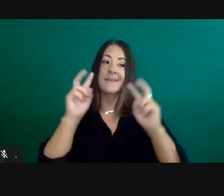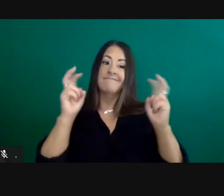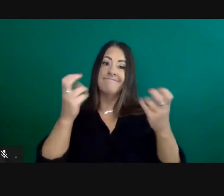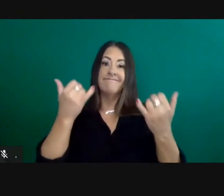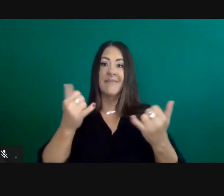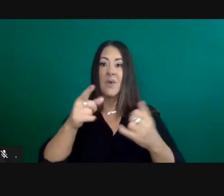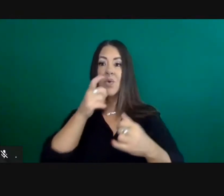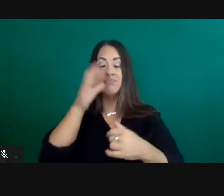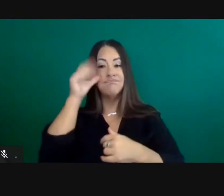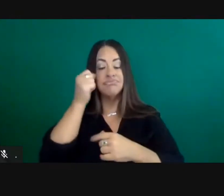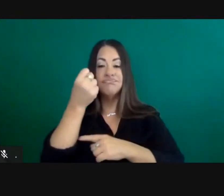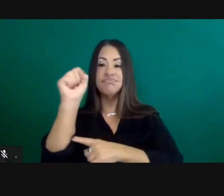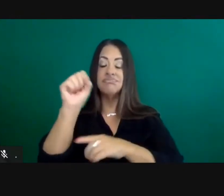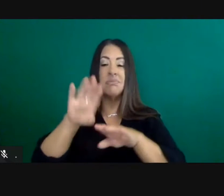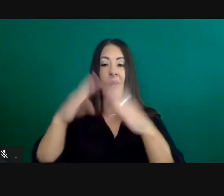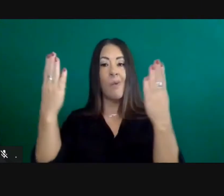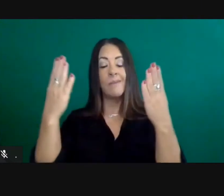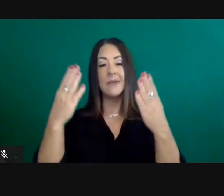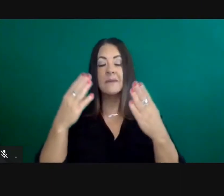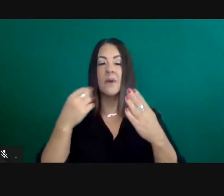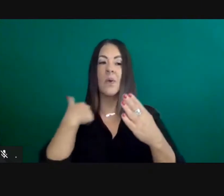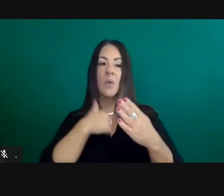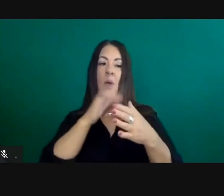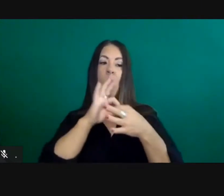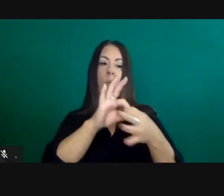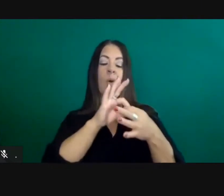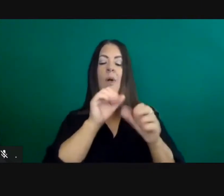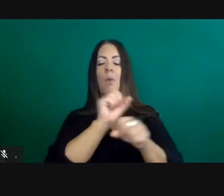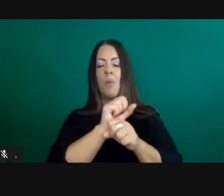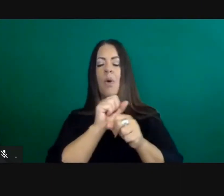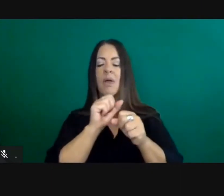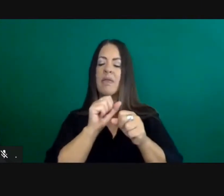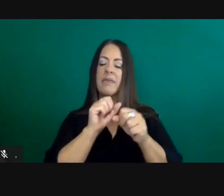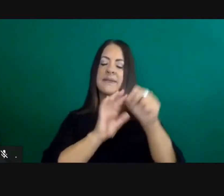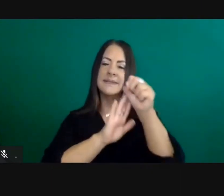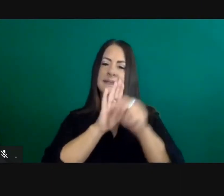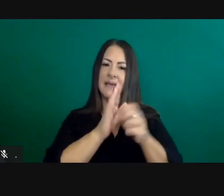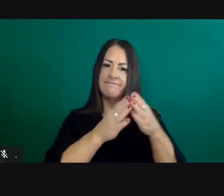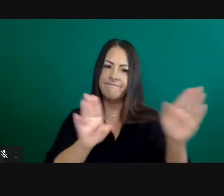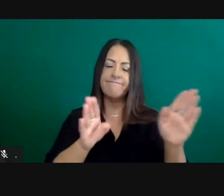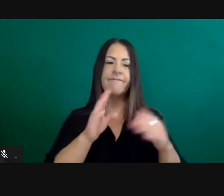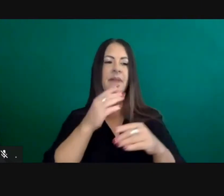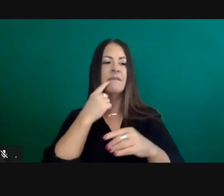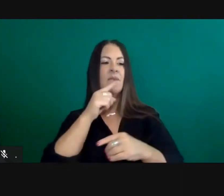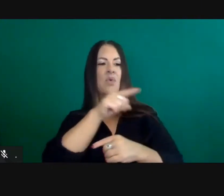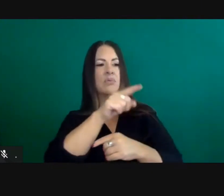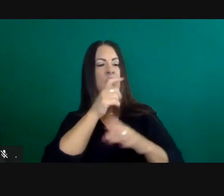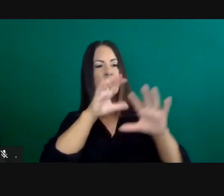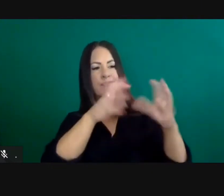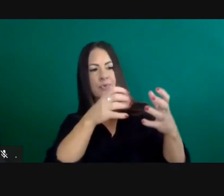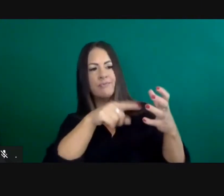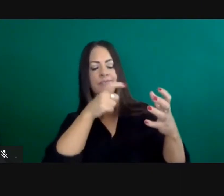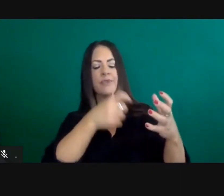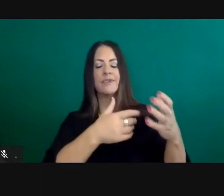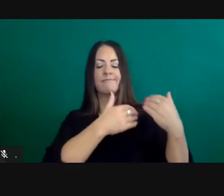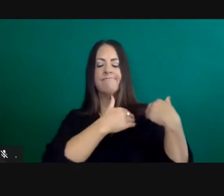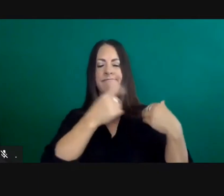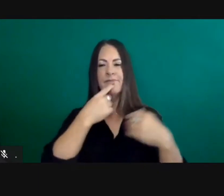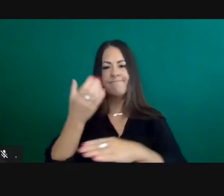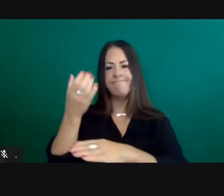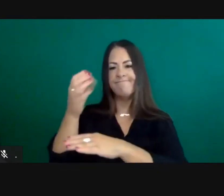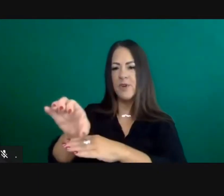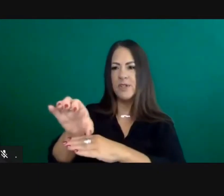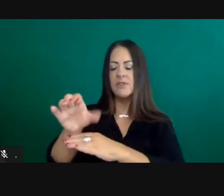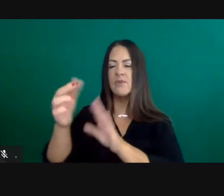state government and our local partners to ensure that when enforcement is appropriate, that we do take steps to